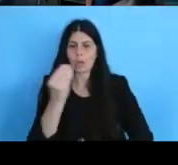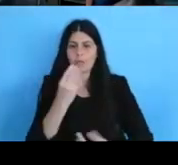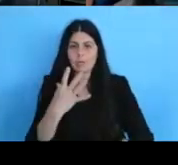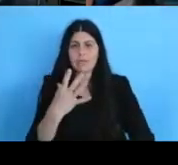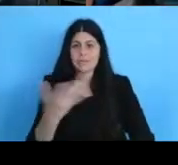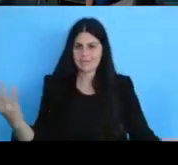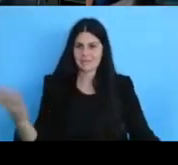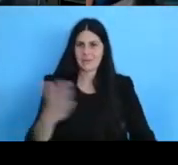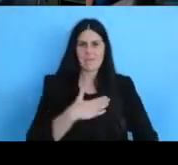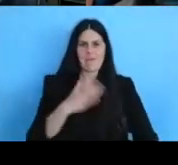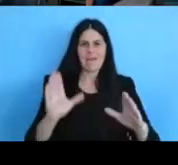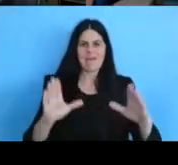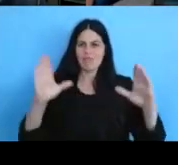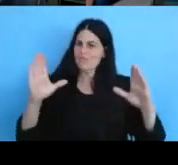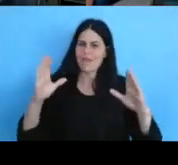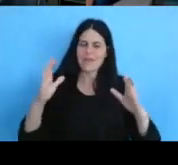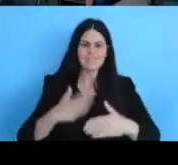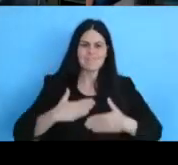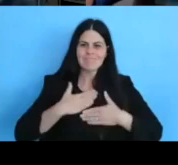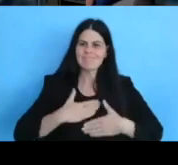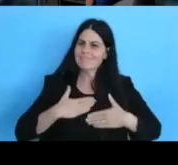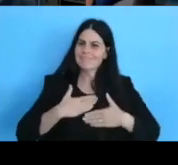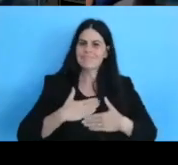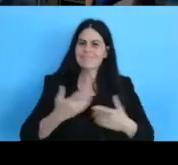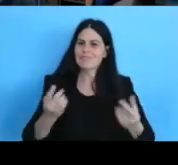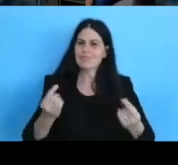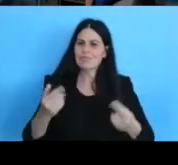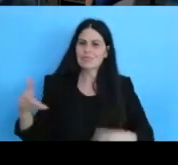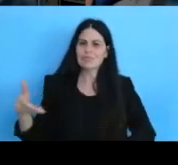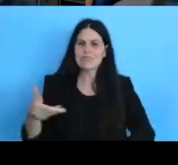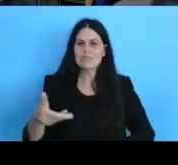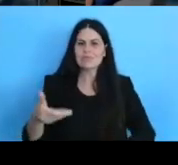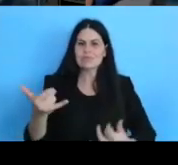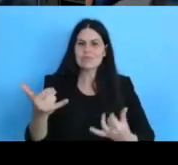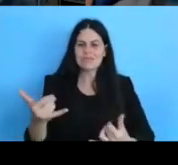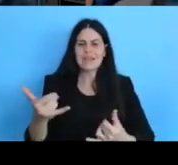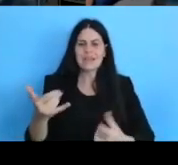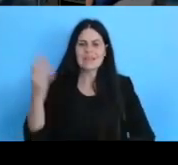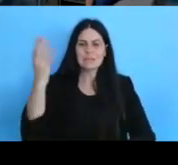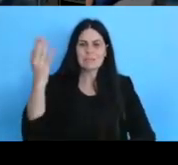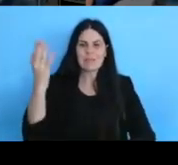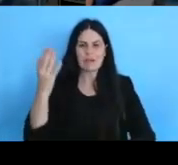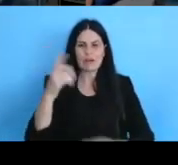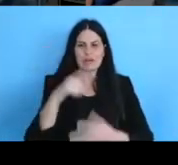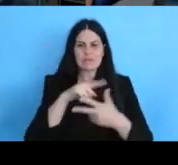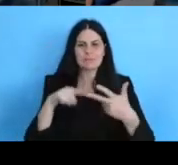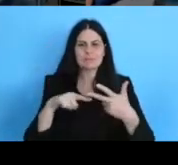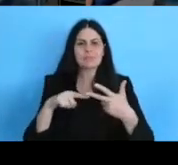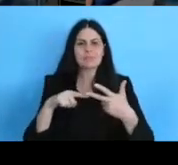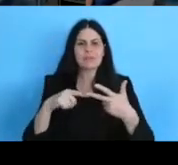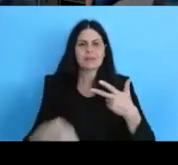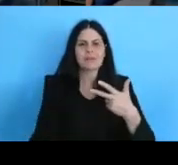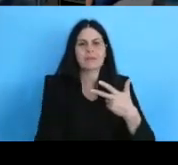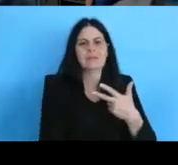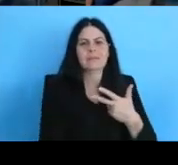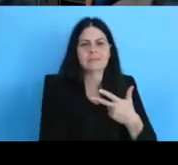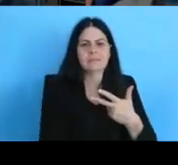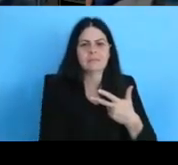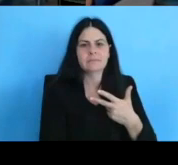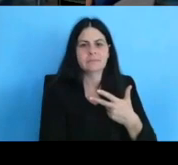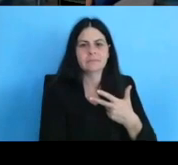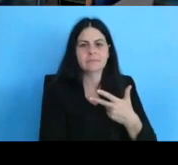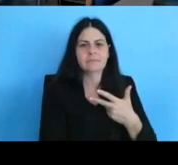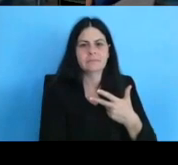my great pleasure to introduce today's speakers. We have Billy W. Wright,